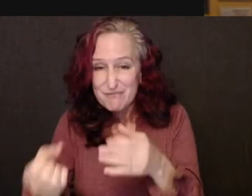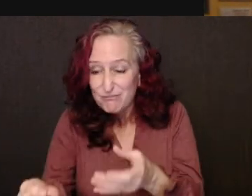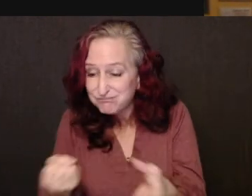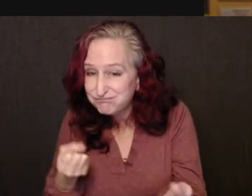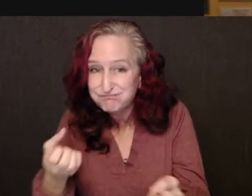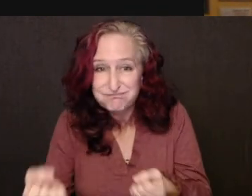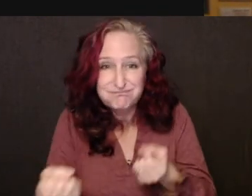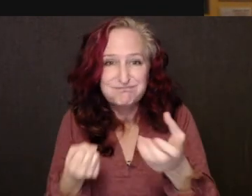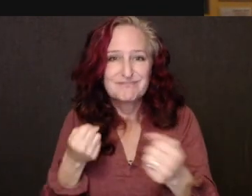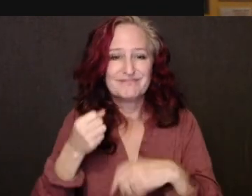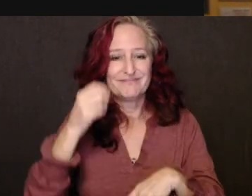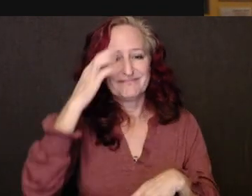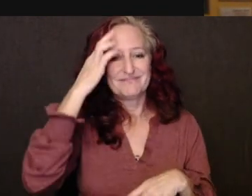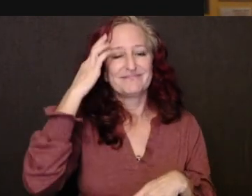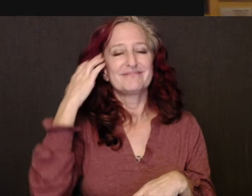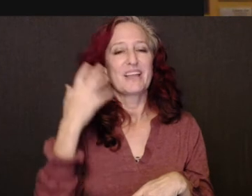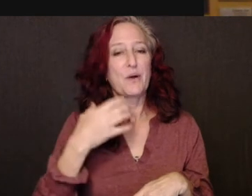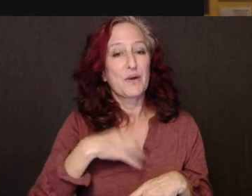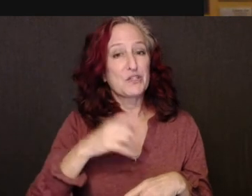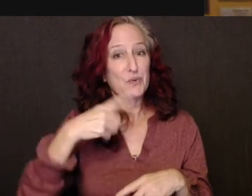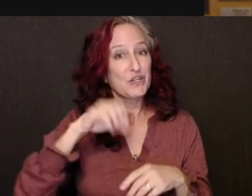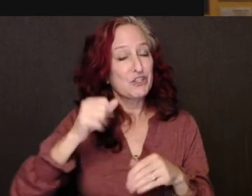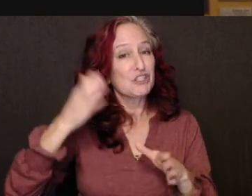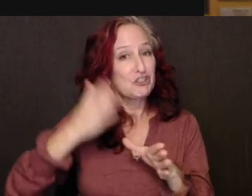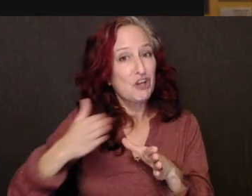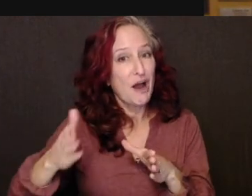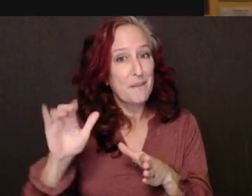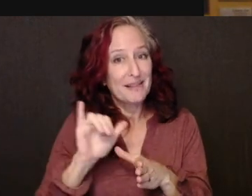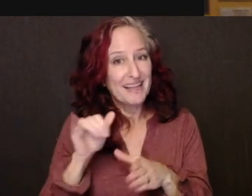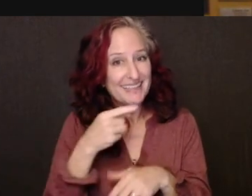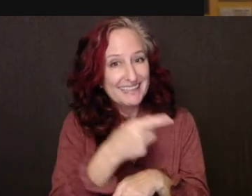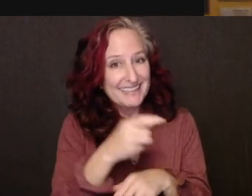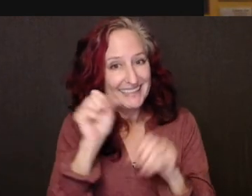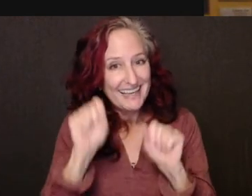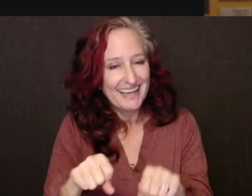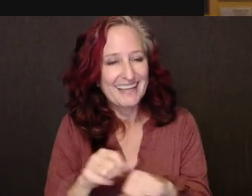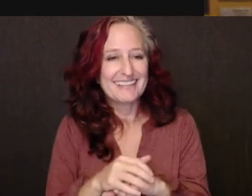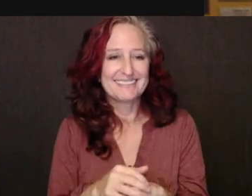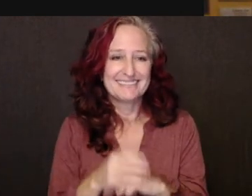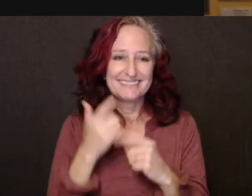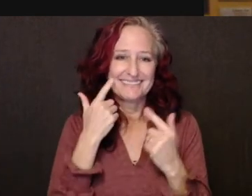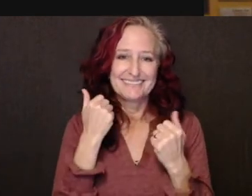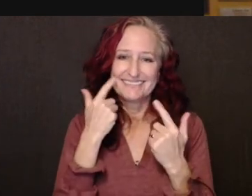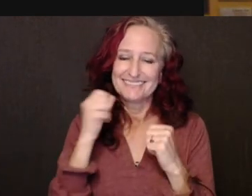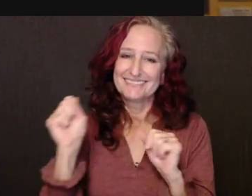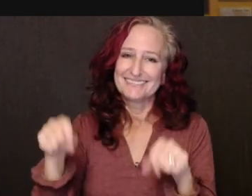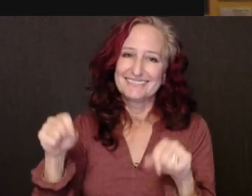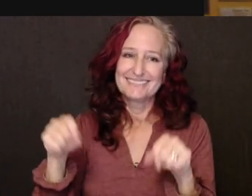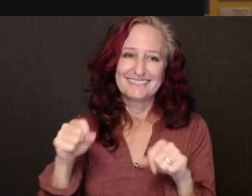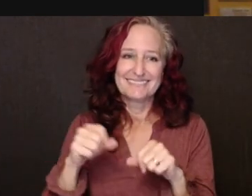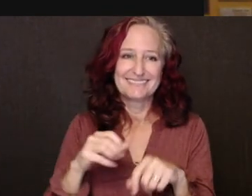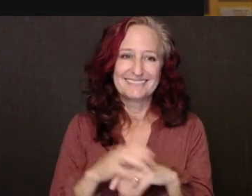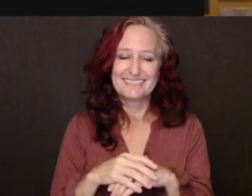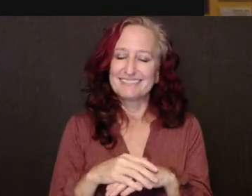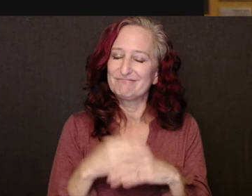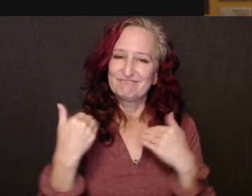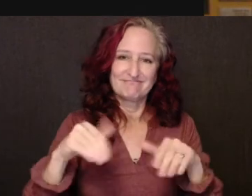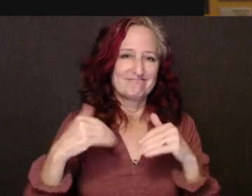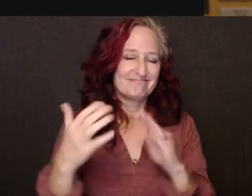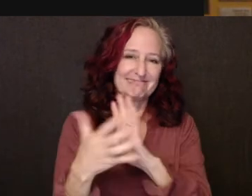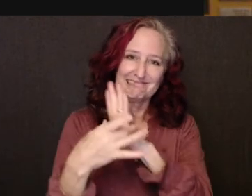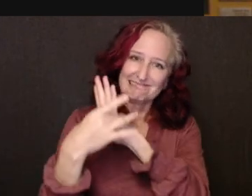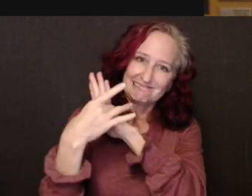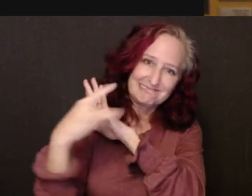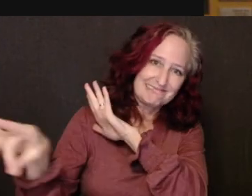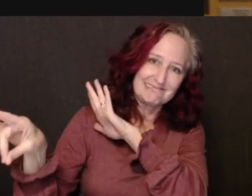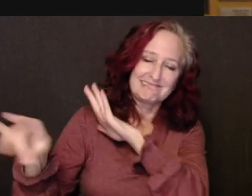comes together and it doesn't have to be, a whole carrot. Right. Whatever you have lurking in your bin.